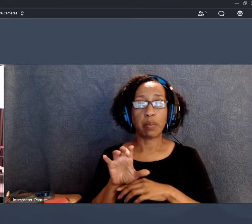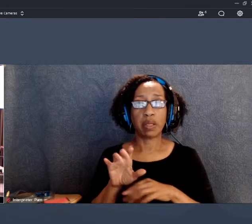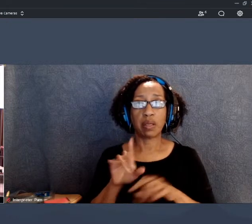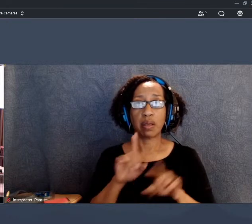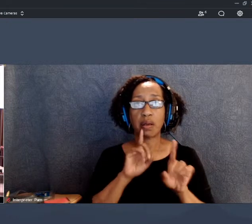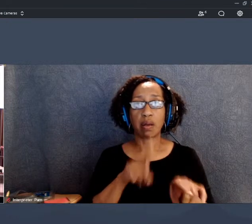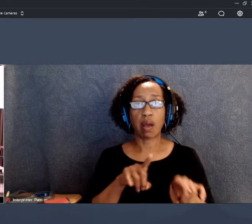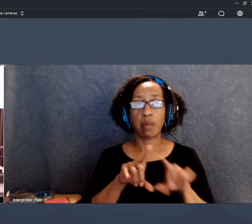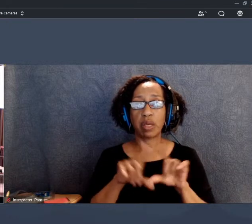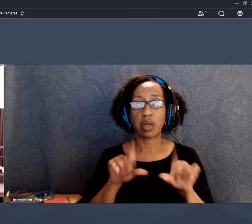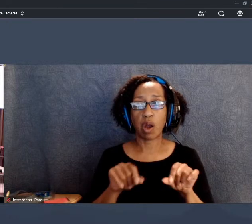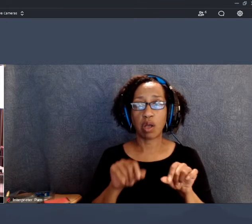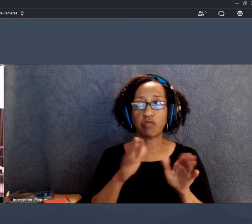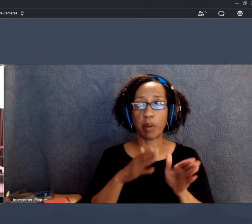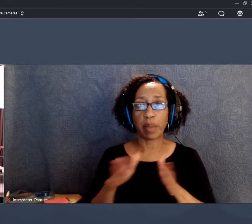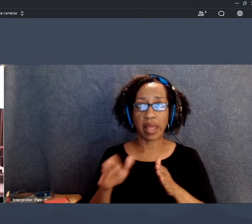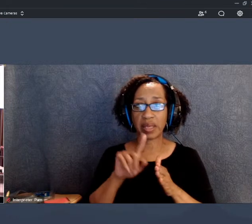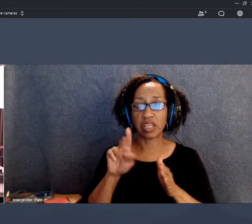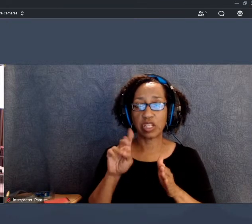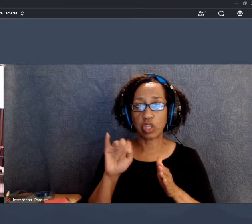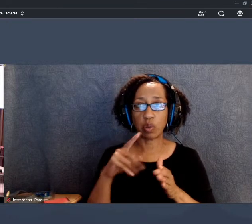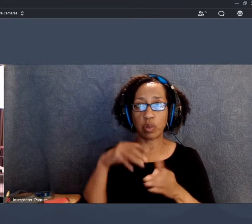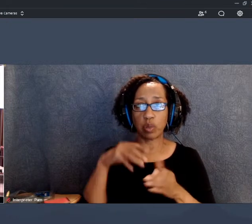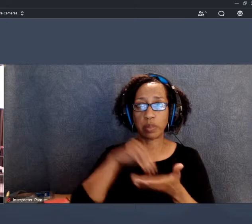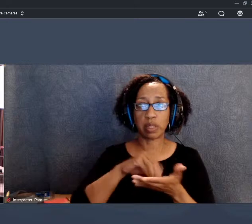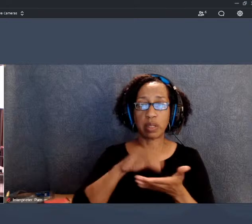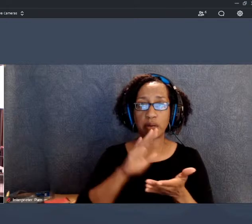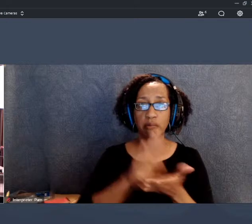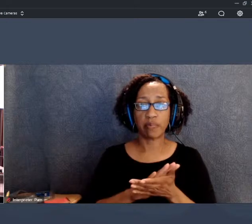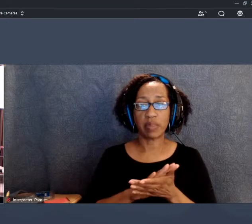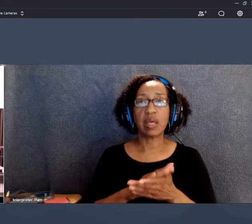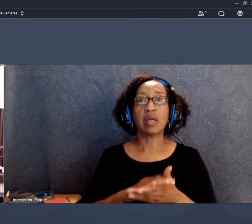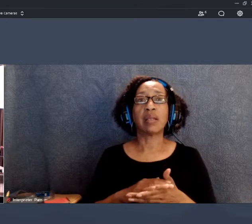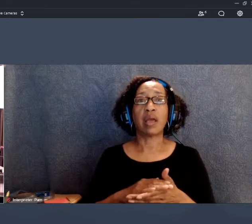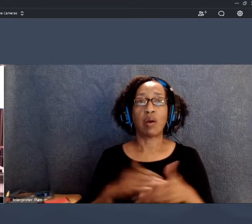hear will be submitted with the record. There being no further business, may I have a motion to adjourn?